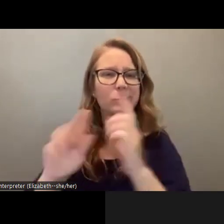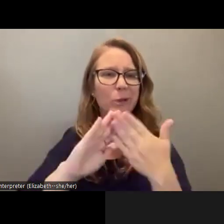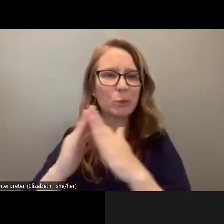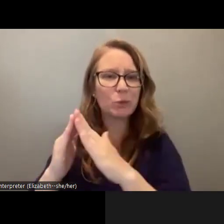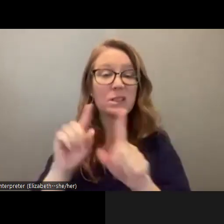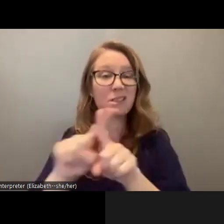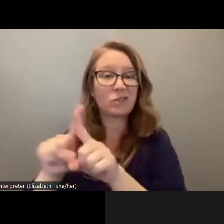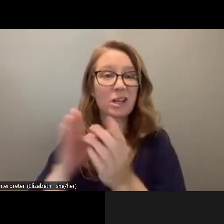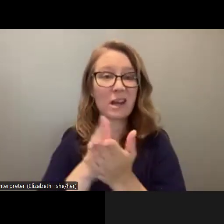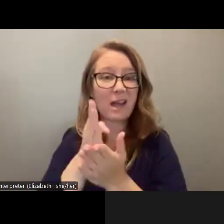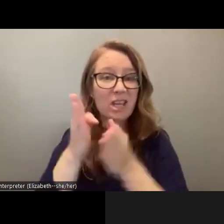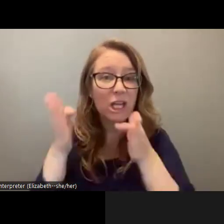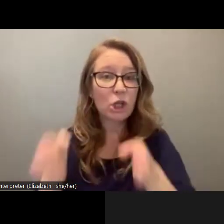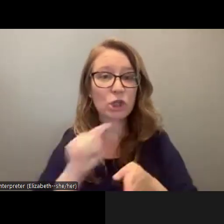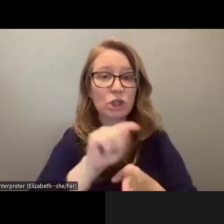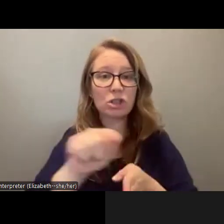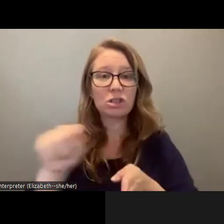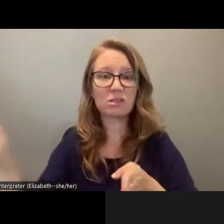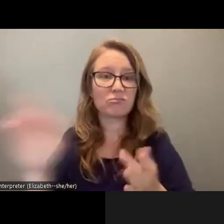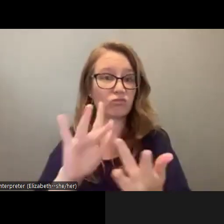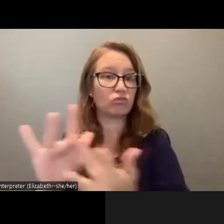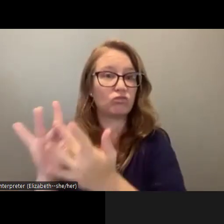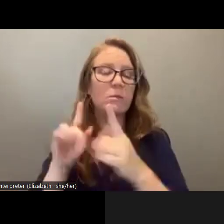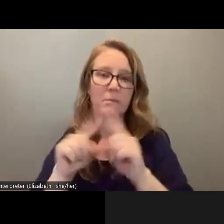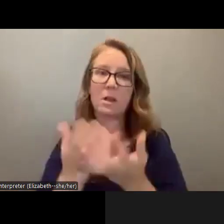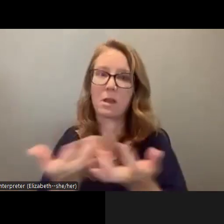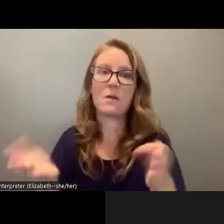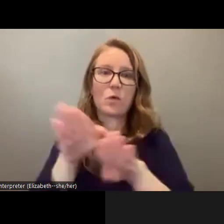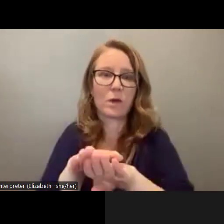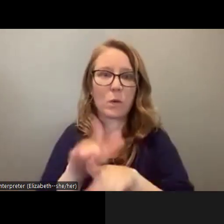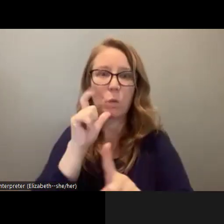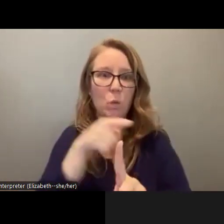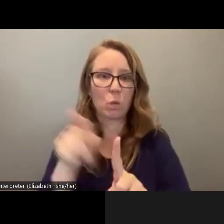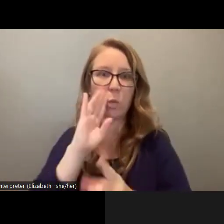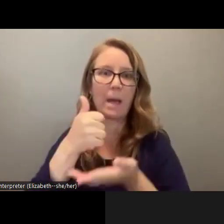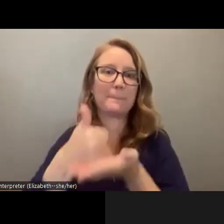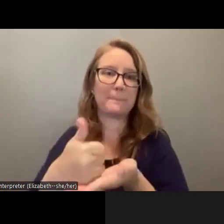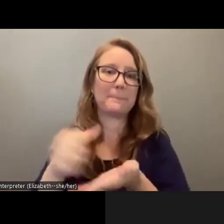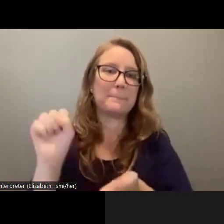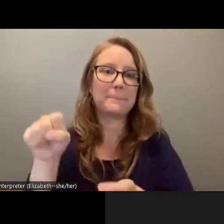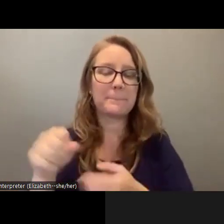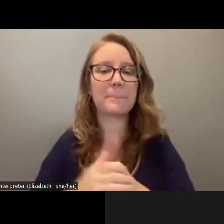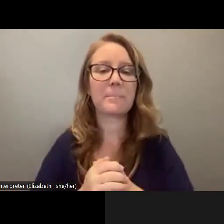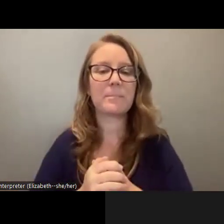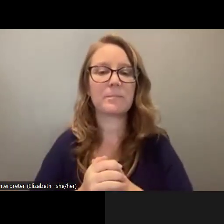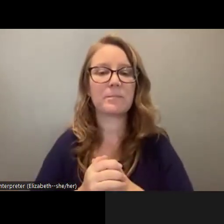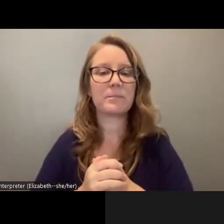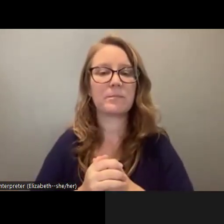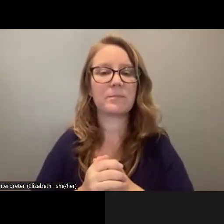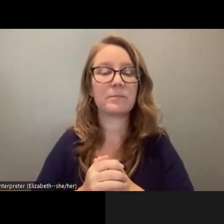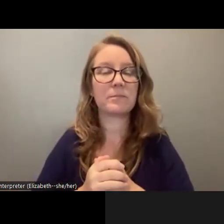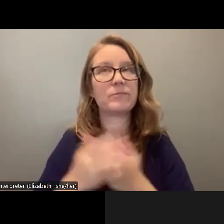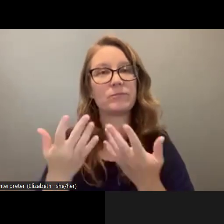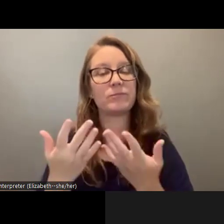are reaching. But there is a lot of overlap in terms of who they are helping. And